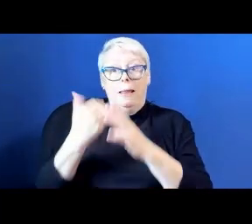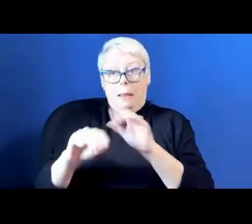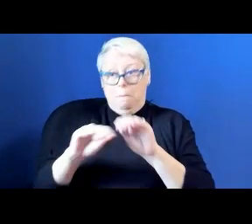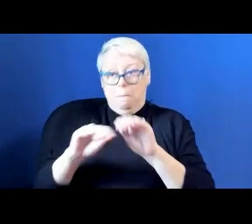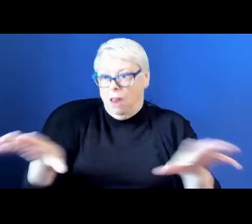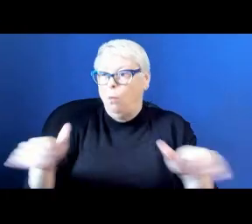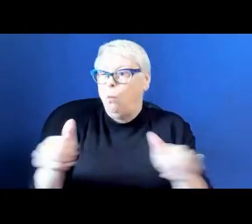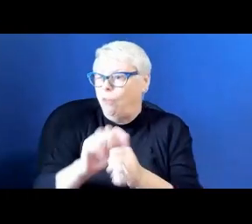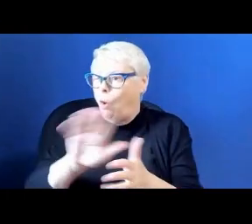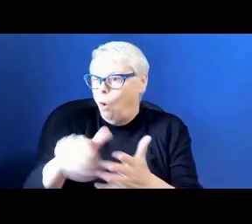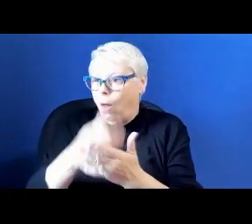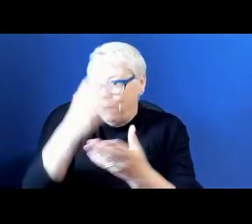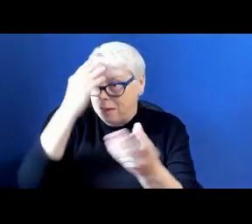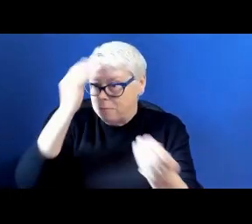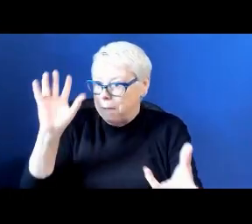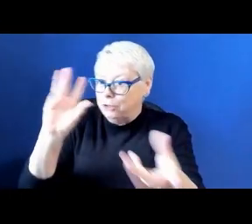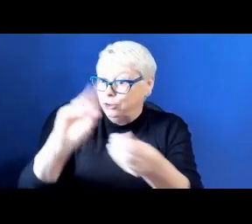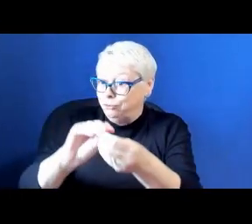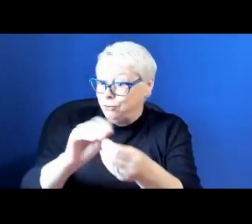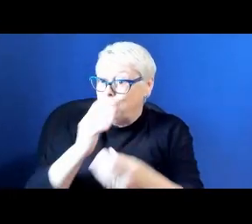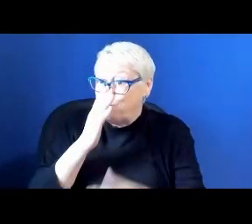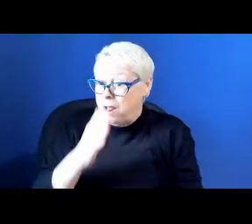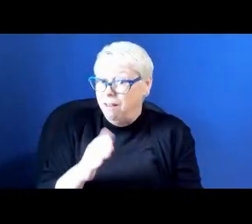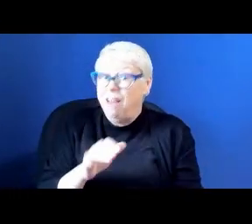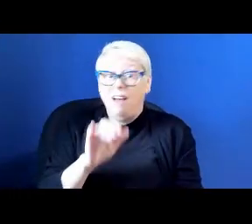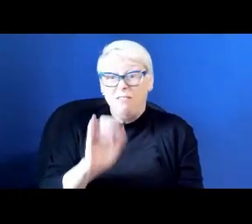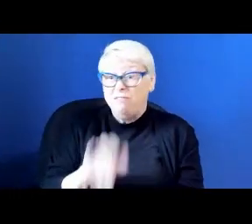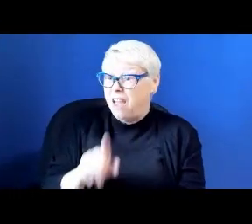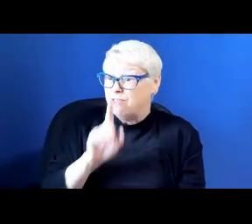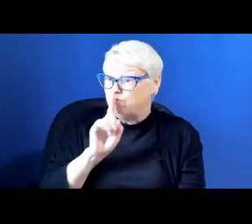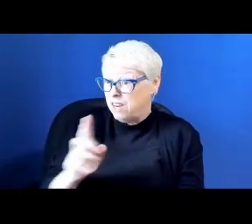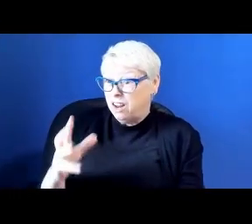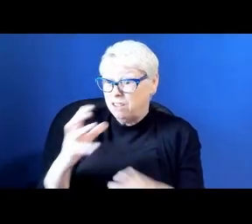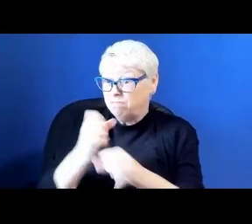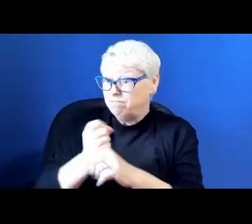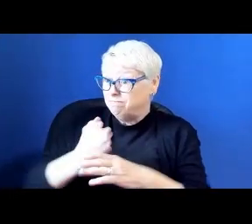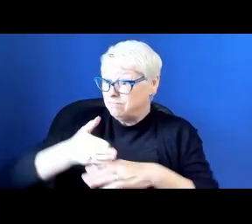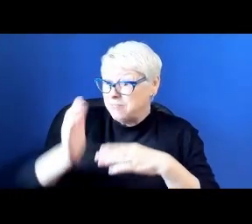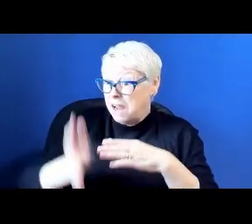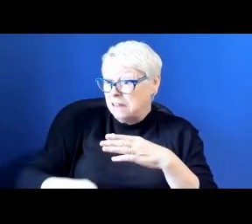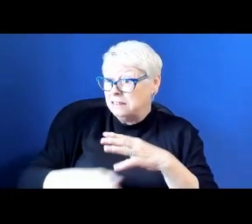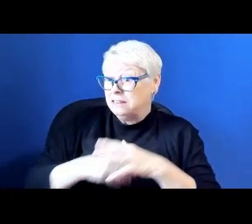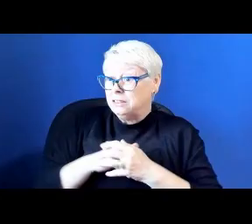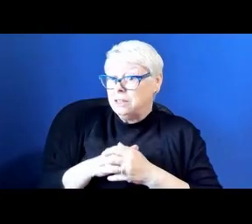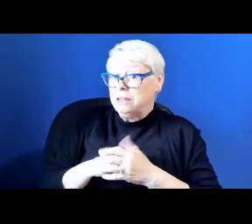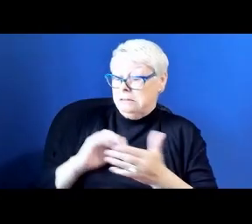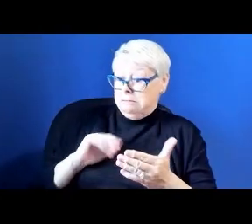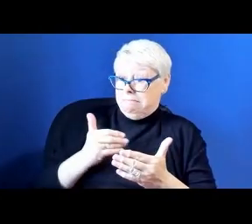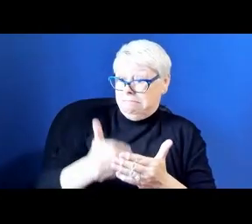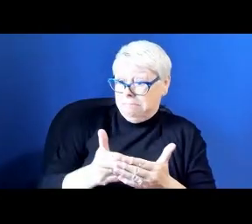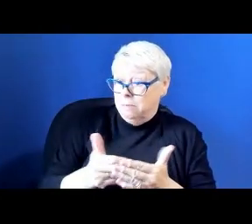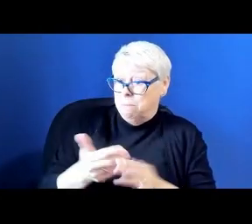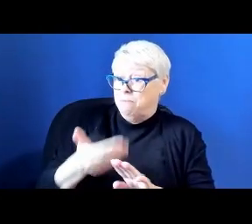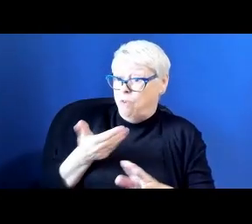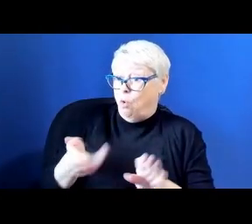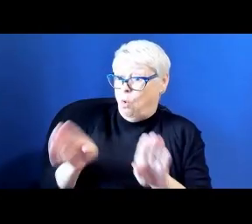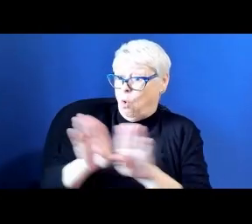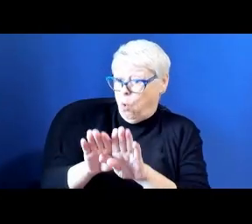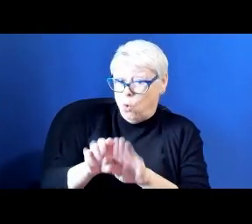That is pretty much the end of our session. Before I will wrap up, does anyone